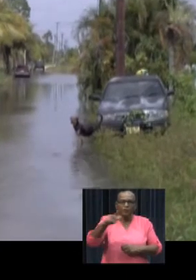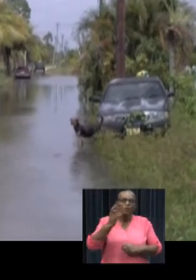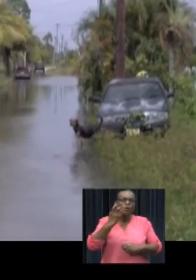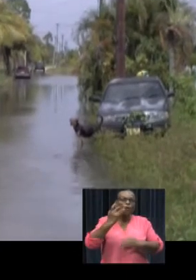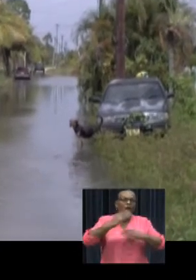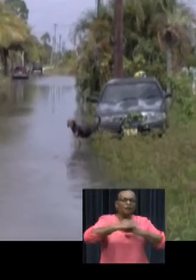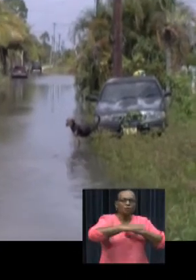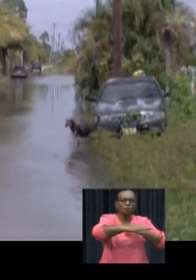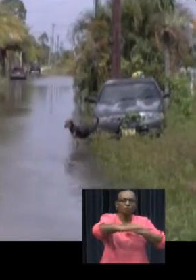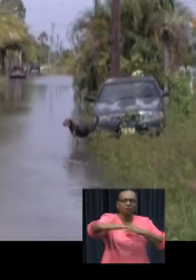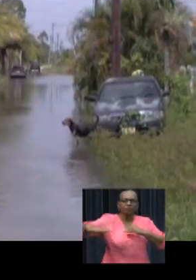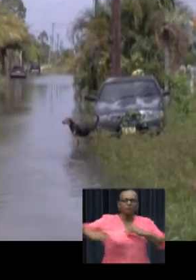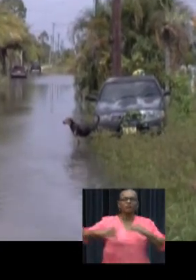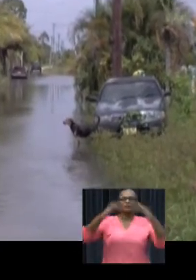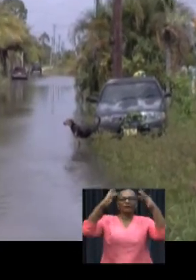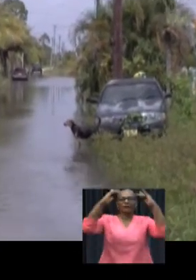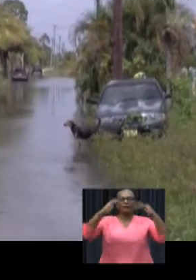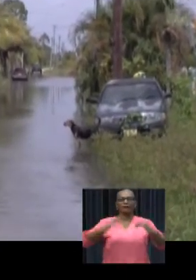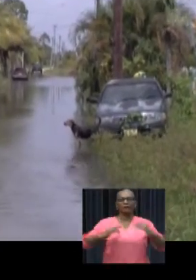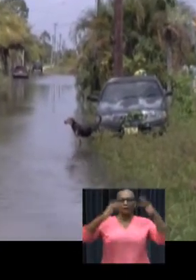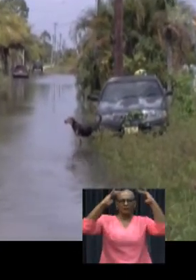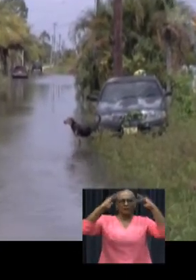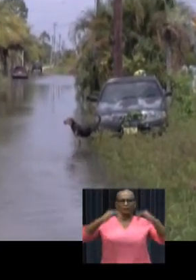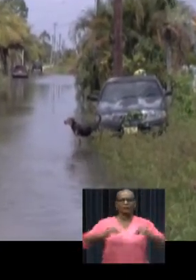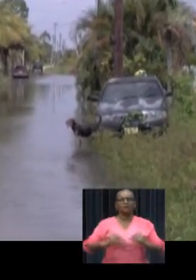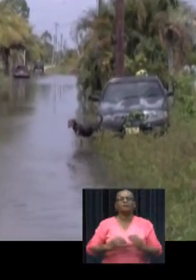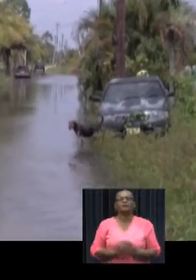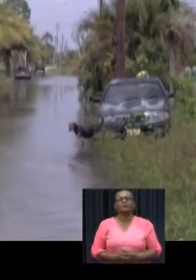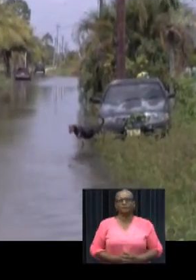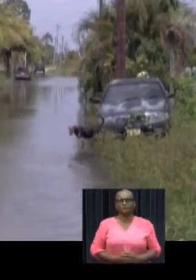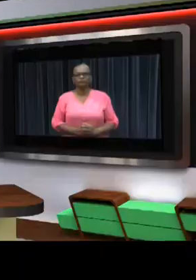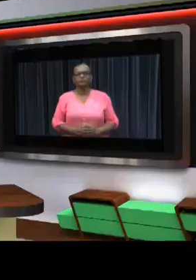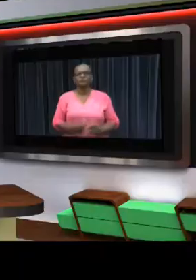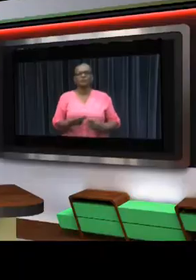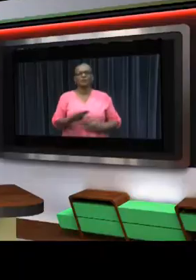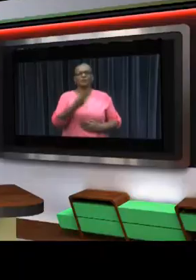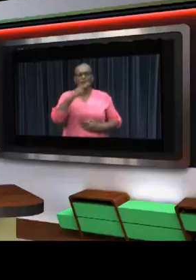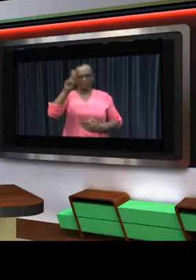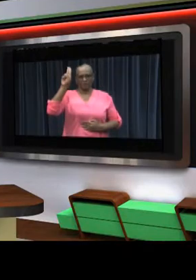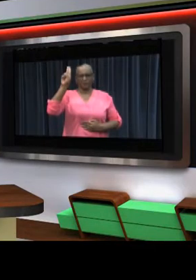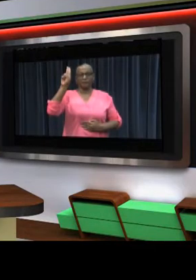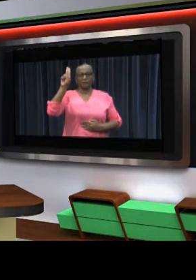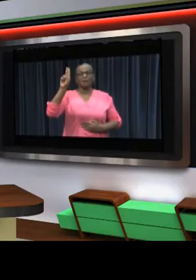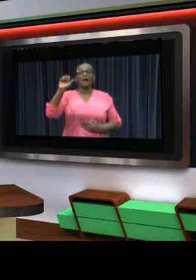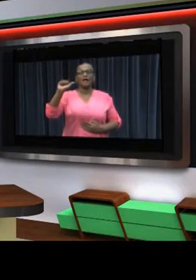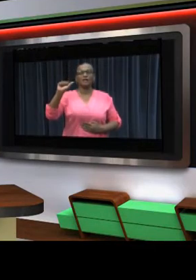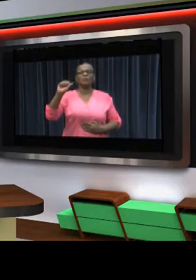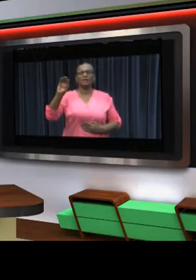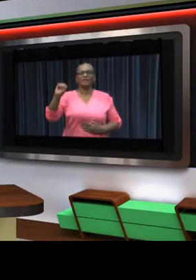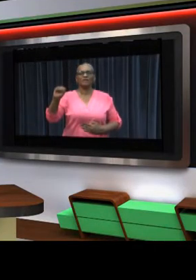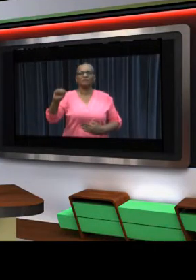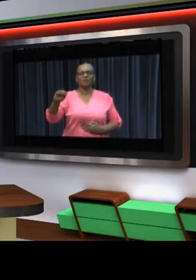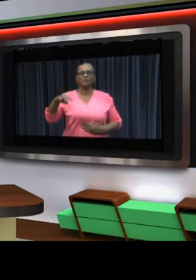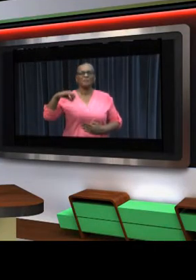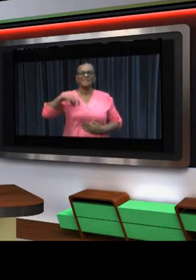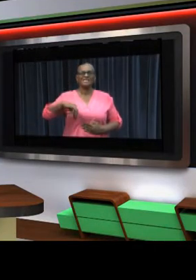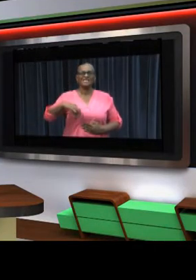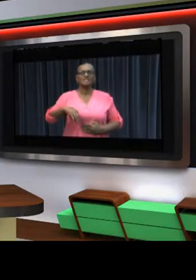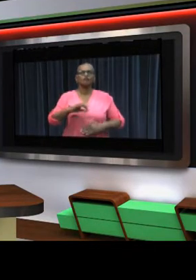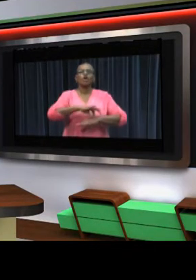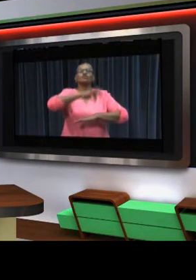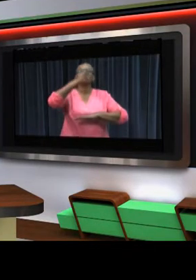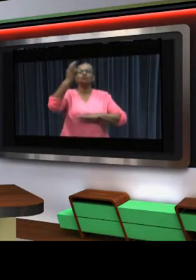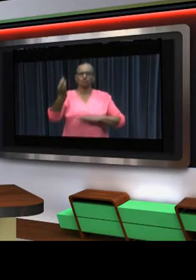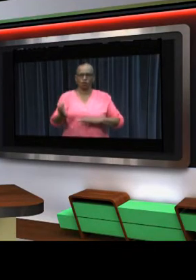the areas that is flooded by heavy rainfall yesterday. With the inauguration of Antoine Elias